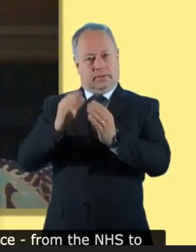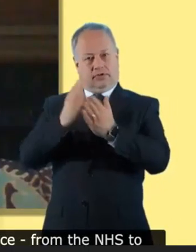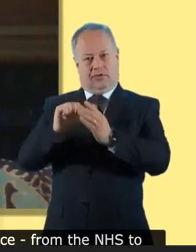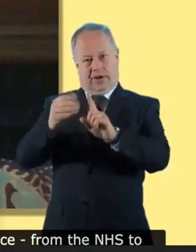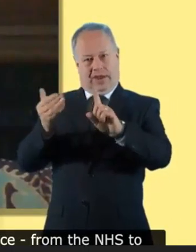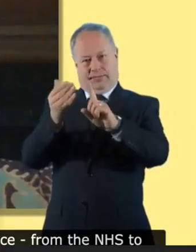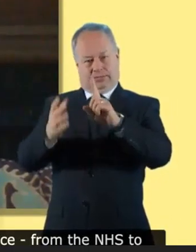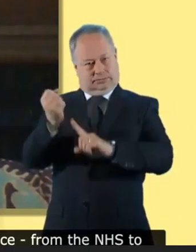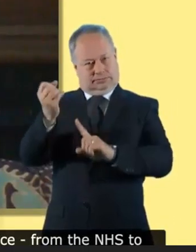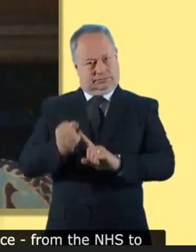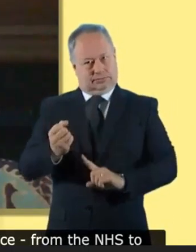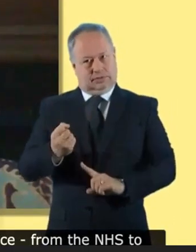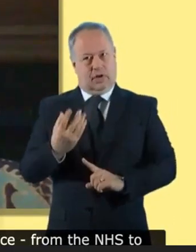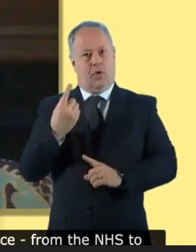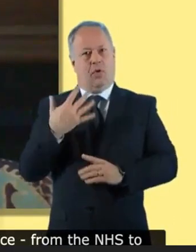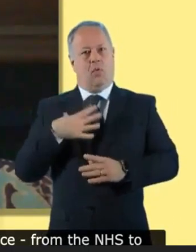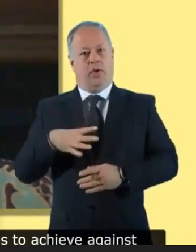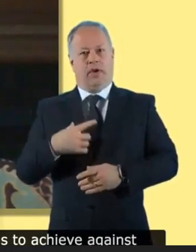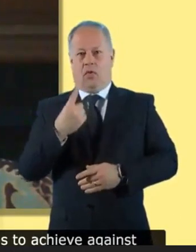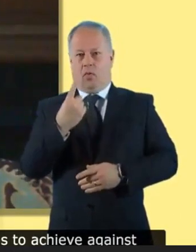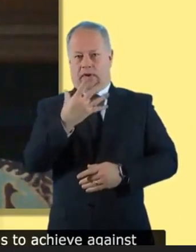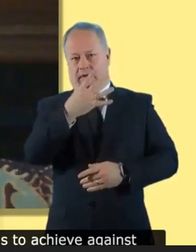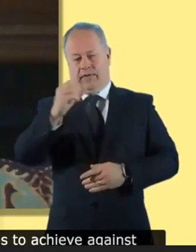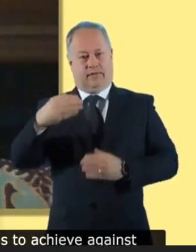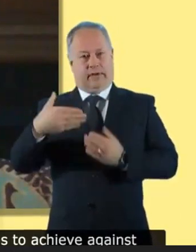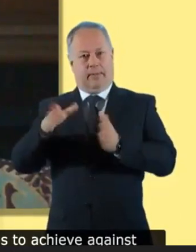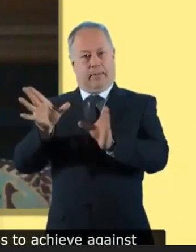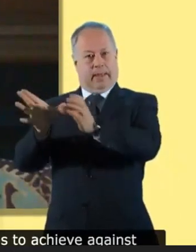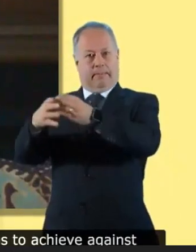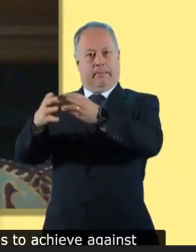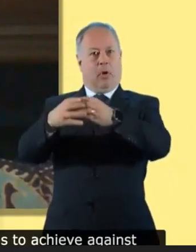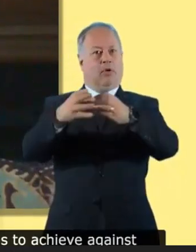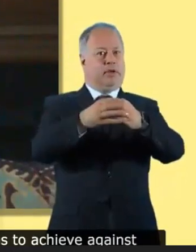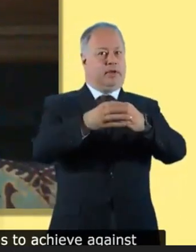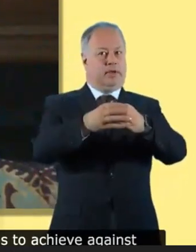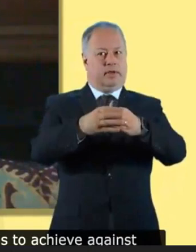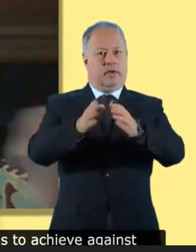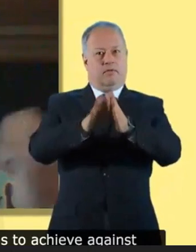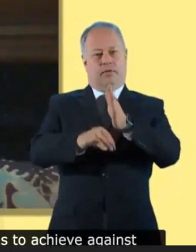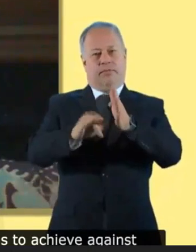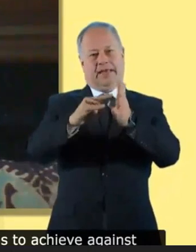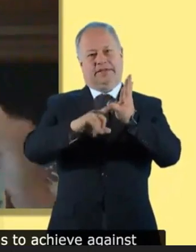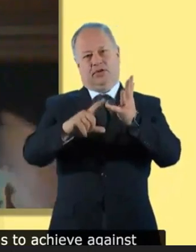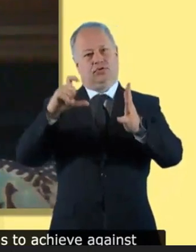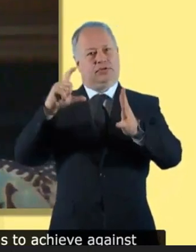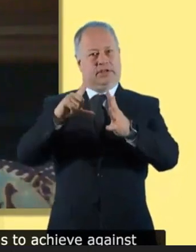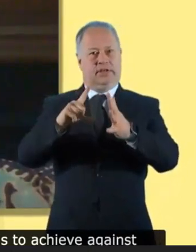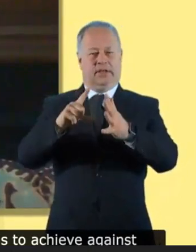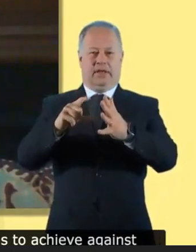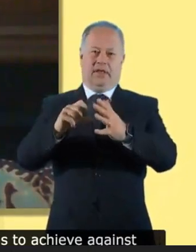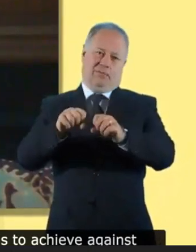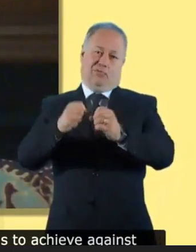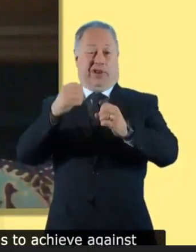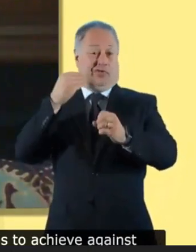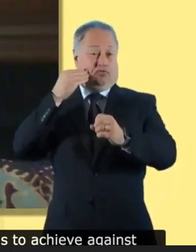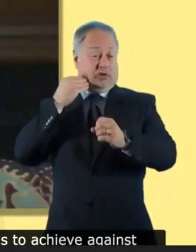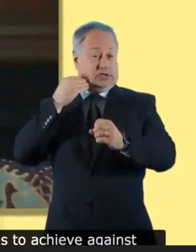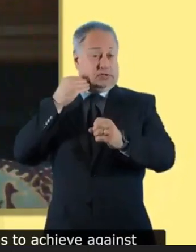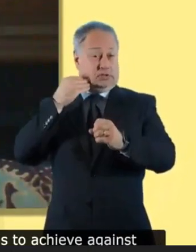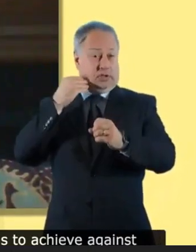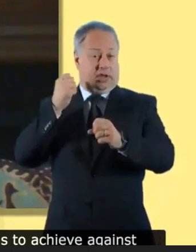we want the 150 public bodies who have been asked by STUC's Break the Race Ceiling campaign to publish their data and to make sure